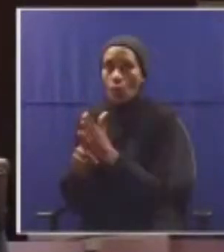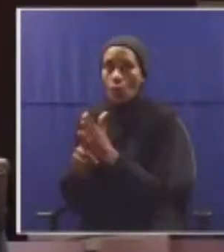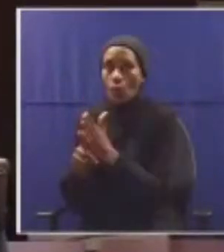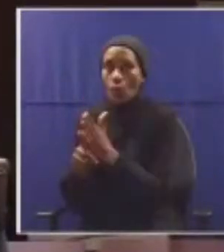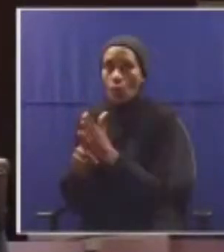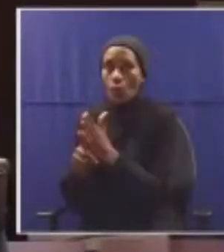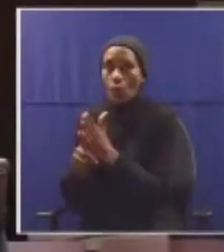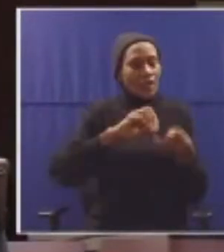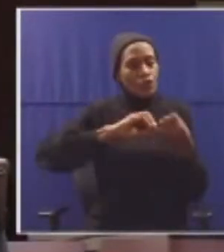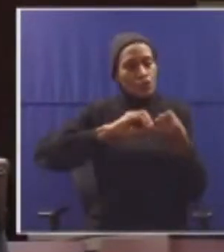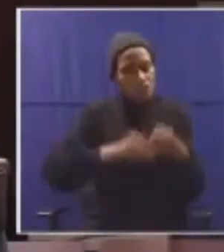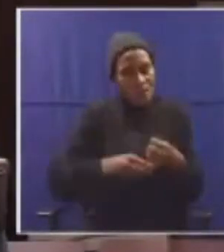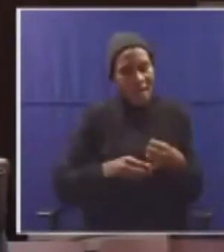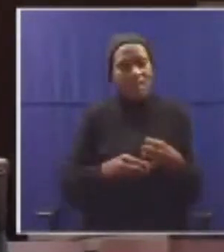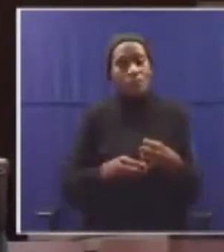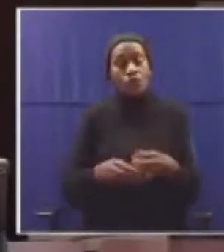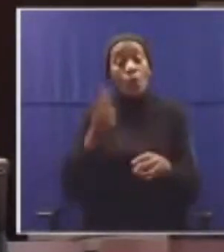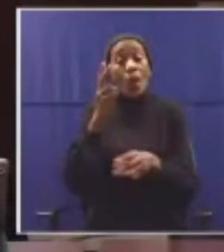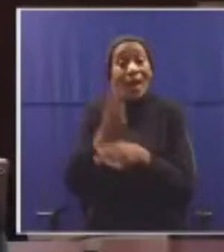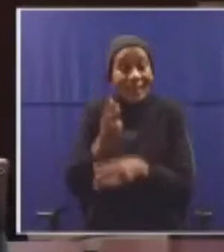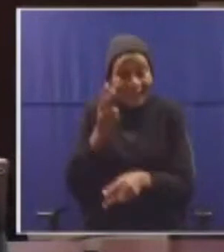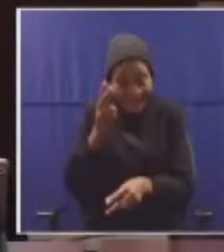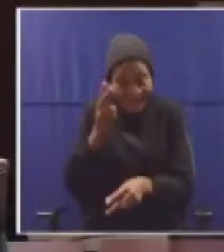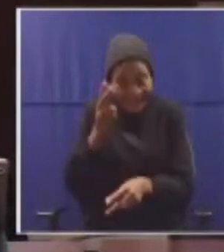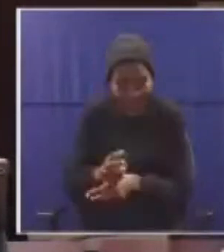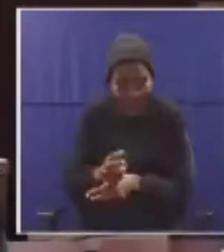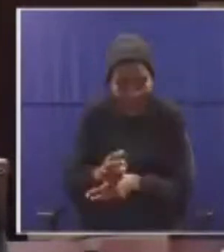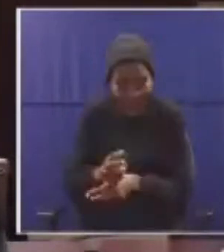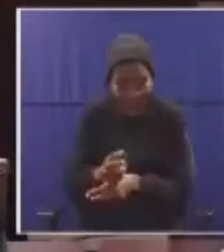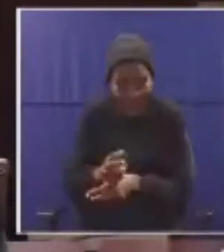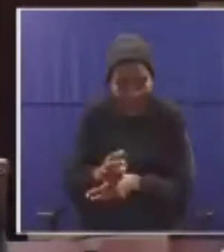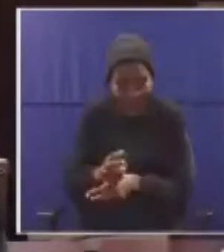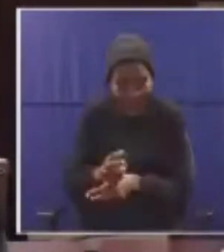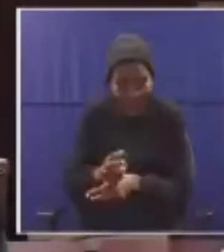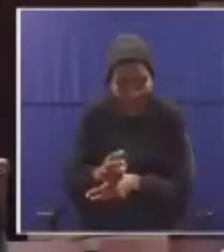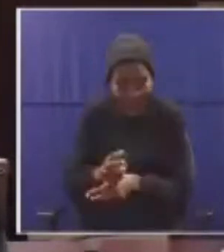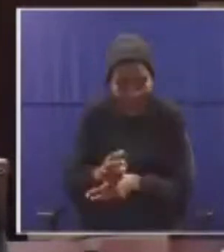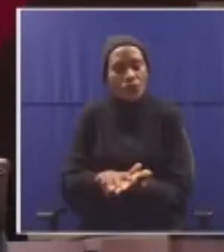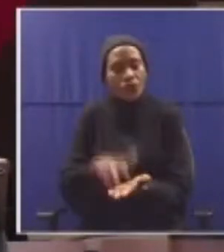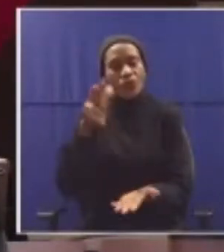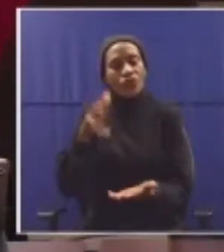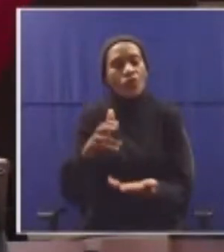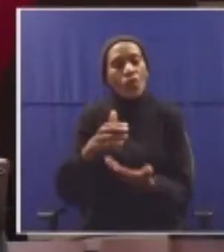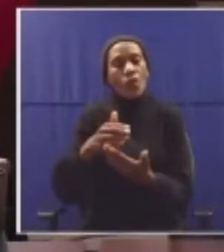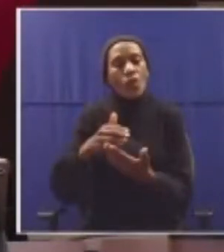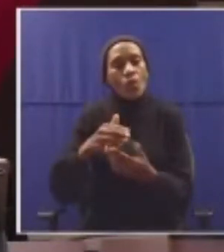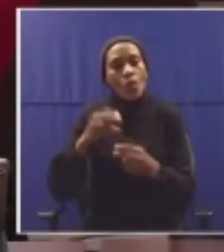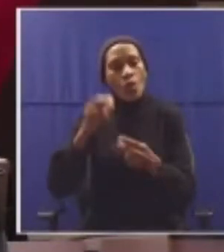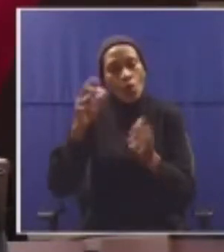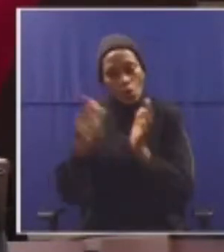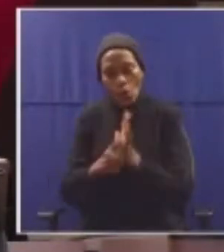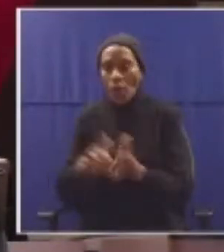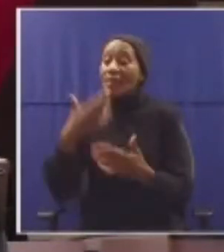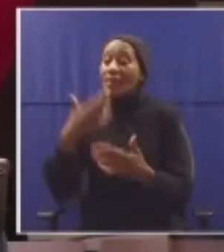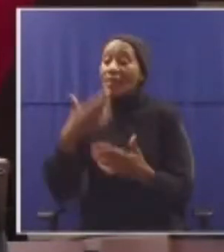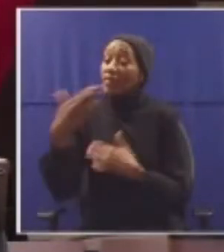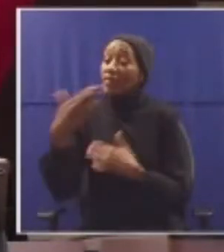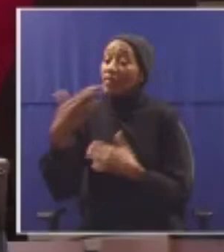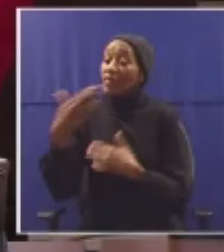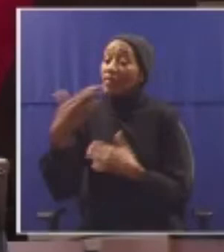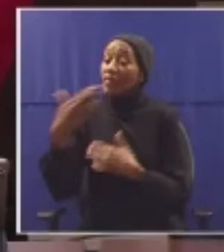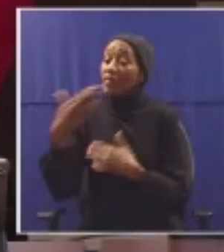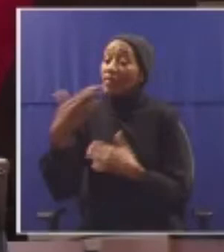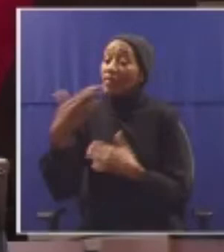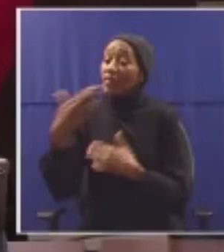to reintroduce. Oh, seeking. Yes, you must tell me. Thank you, Honorable Kalipi. You have clarified yourself. Why do you want me to do